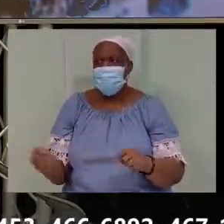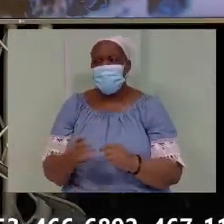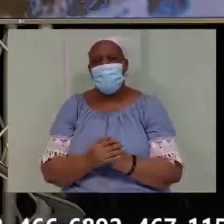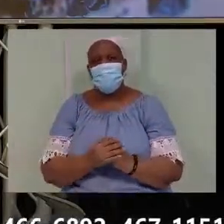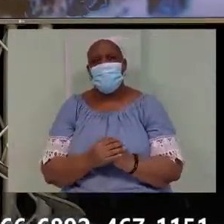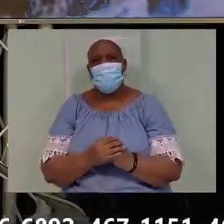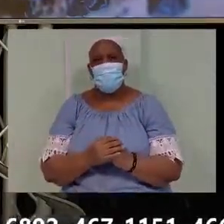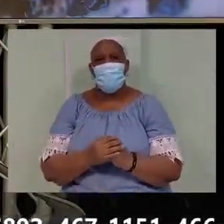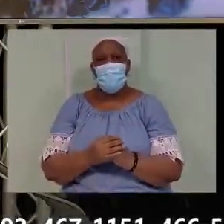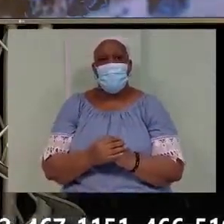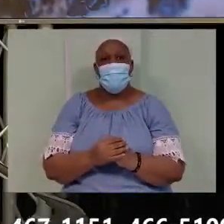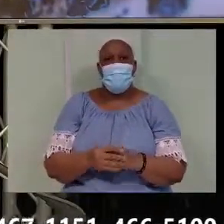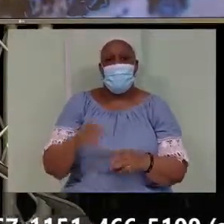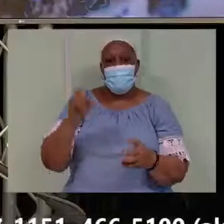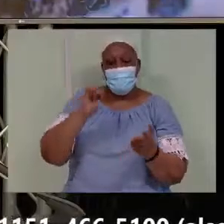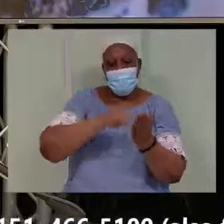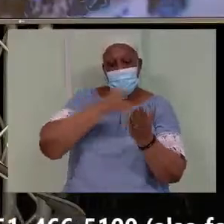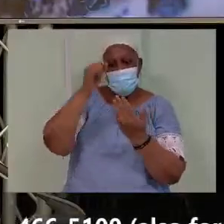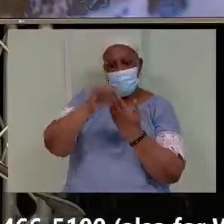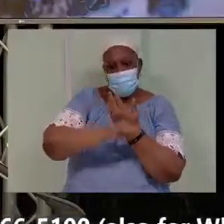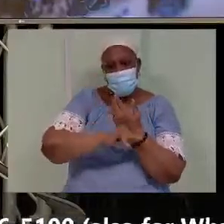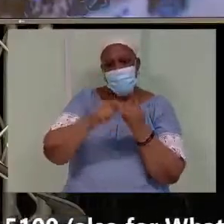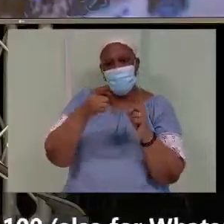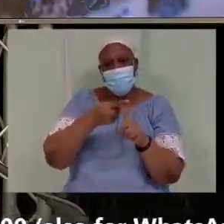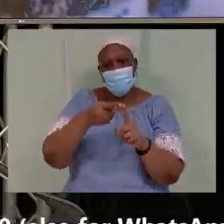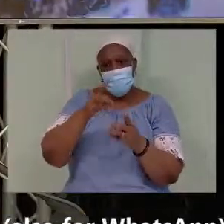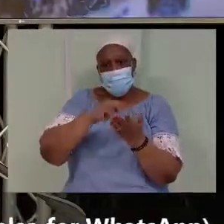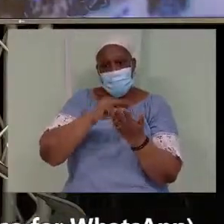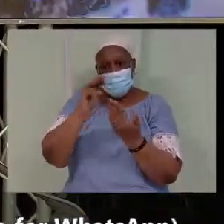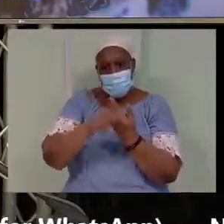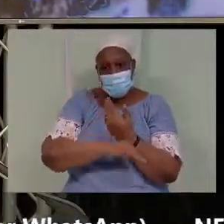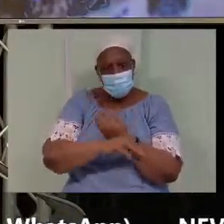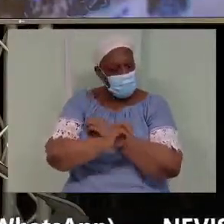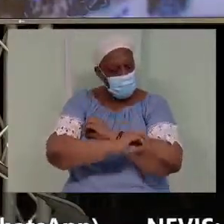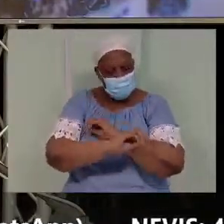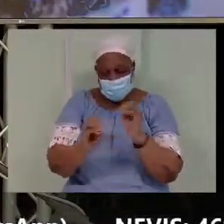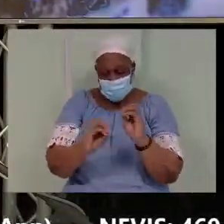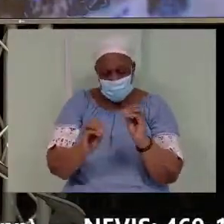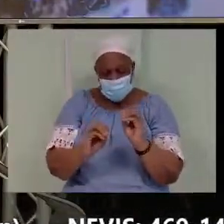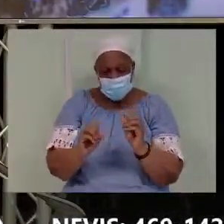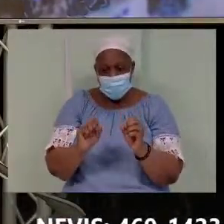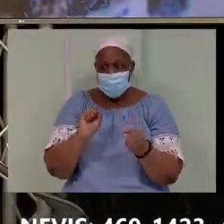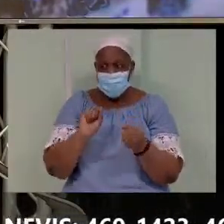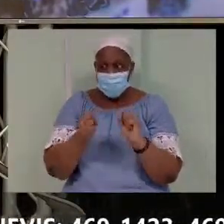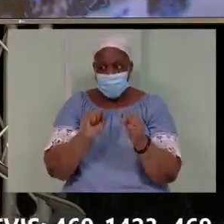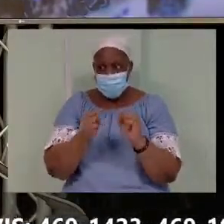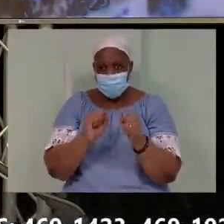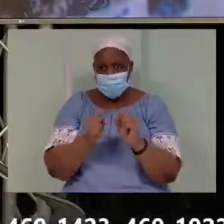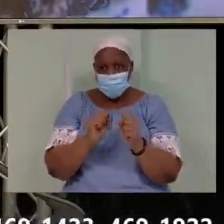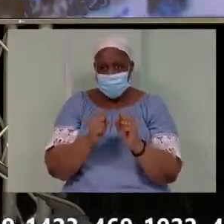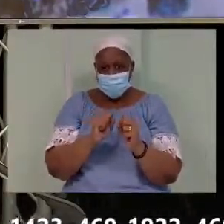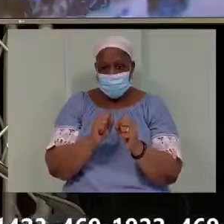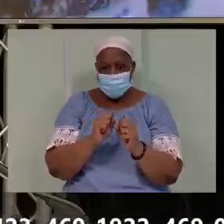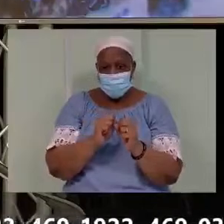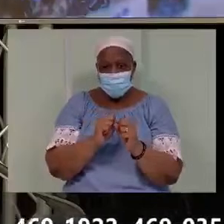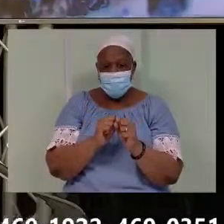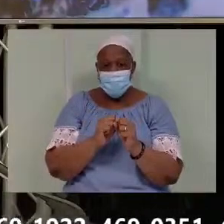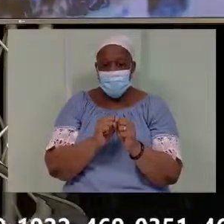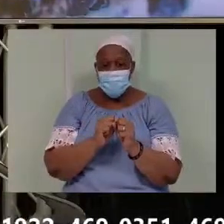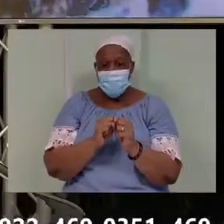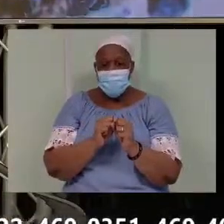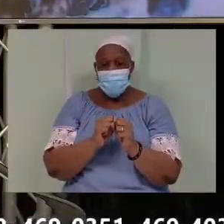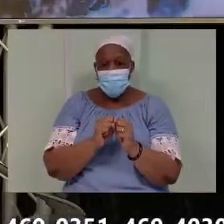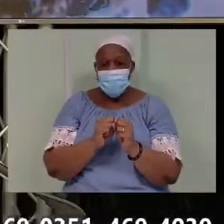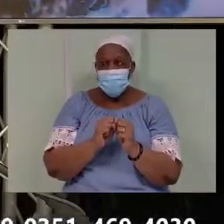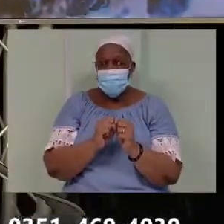dubbed the sports term, as of now, we are saying that there will be no major sporting events. You know, each school having its own